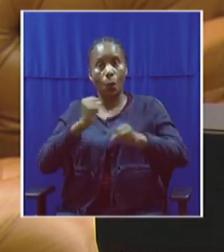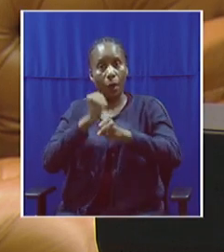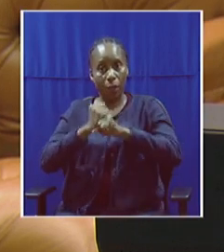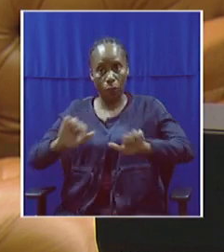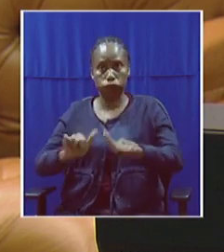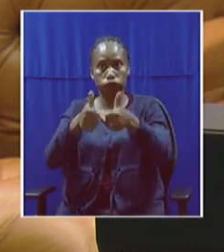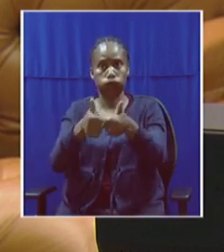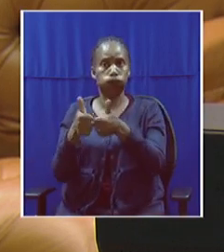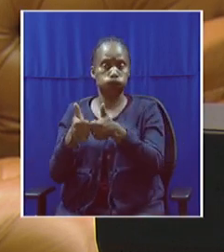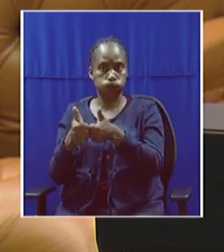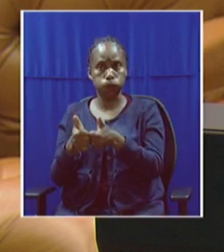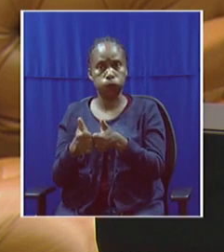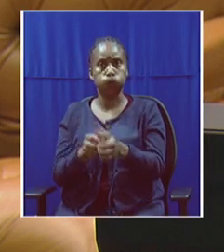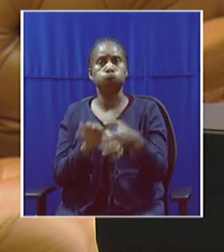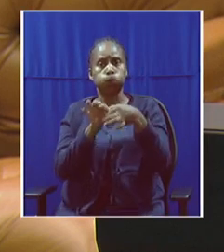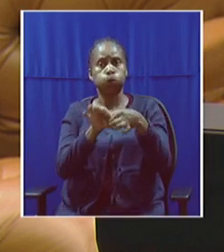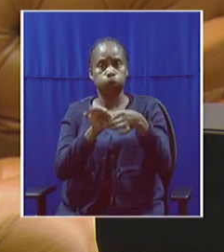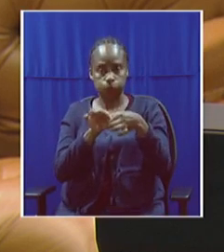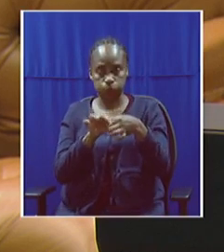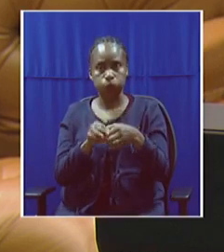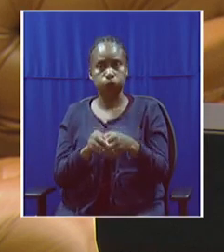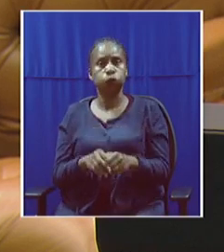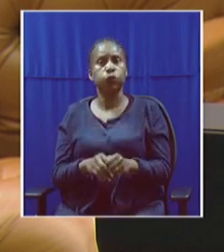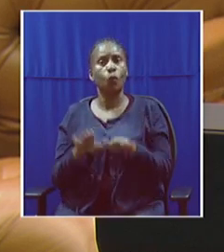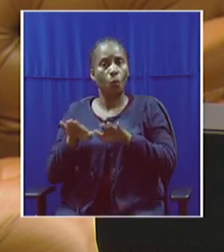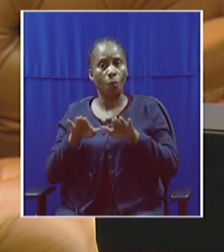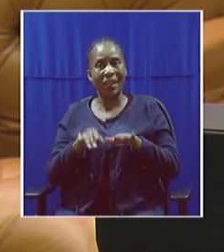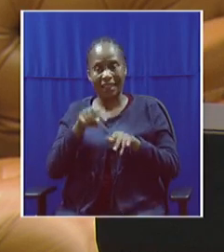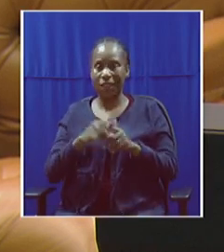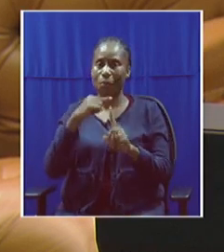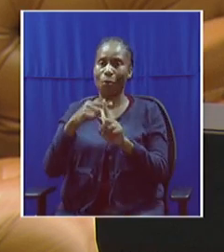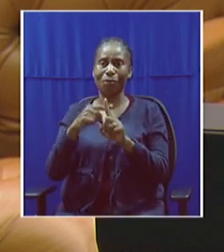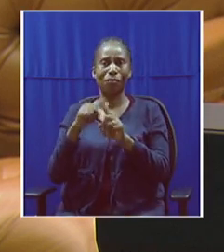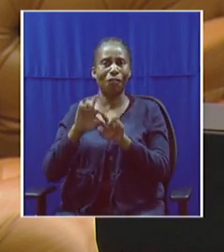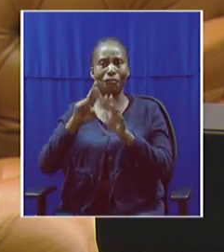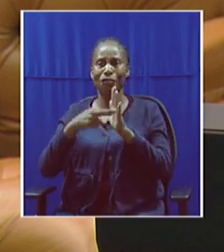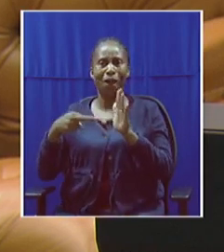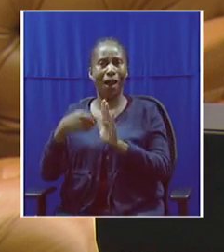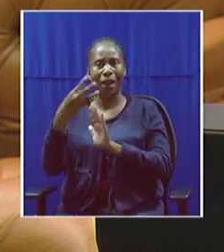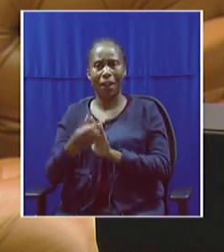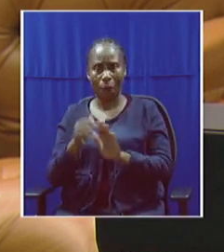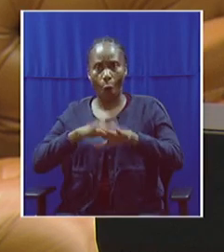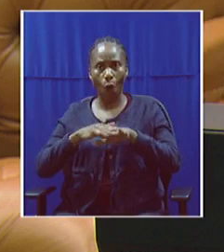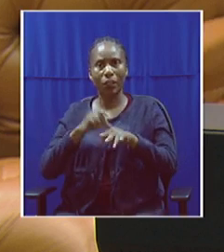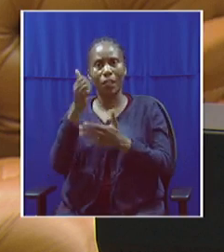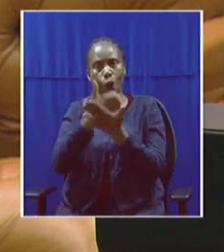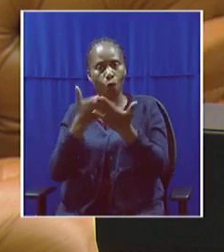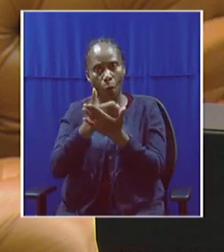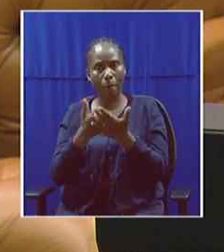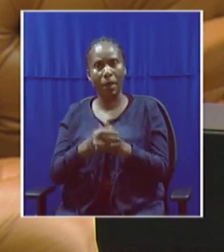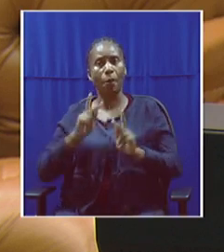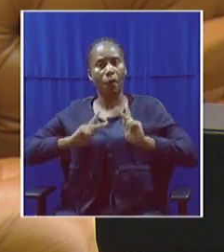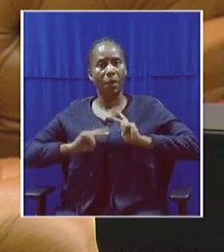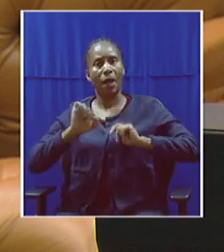maintain institutional stability tend to have positive results on their economic performance the department